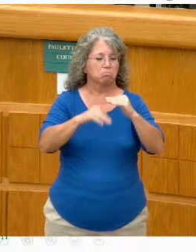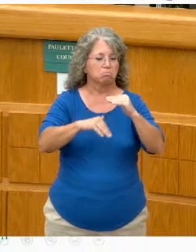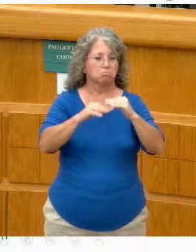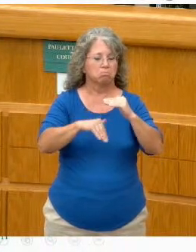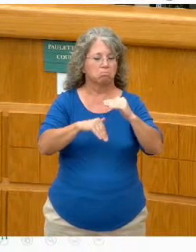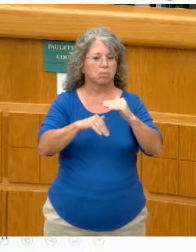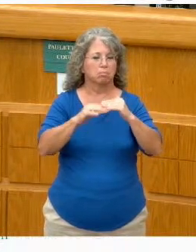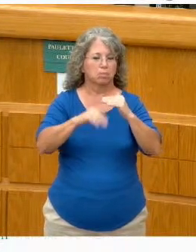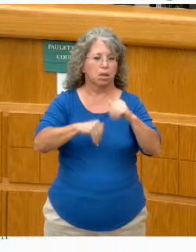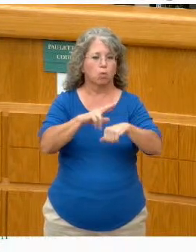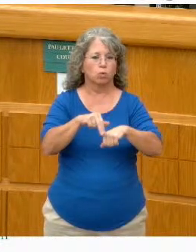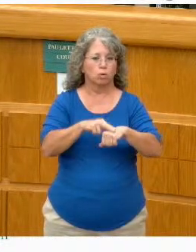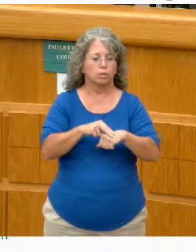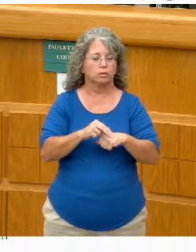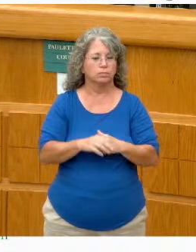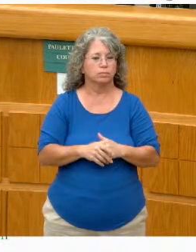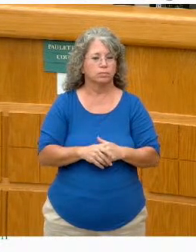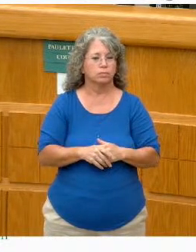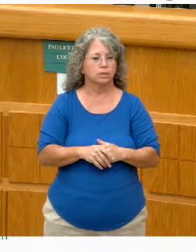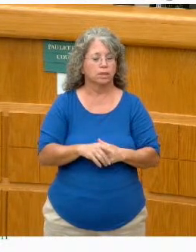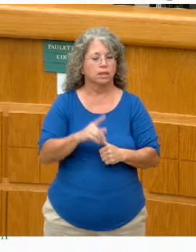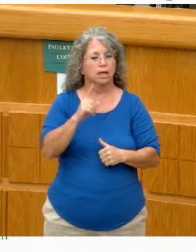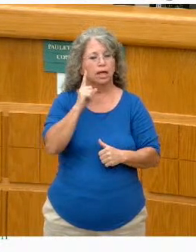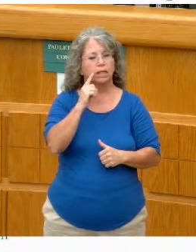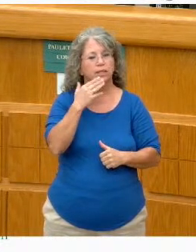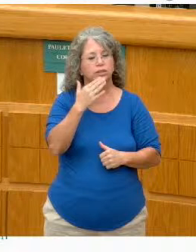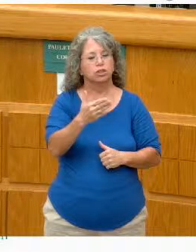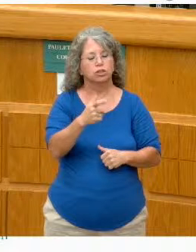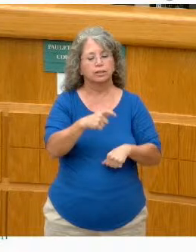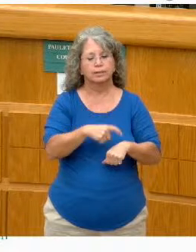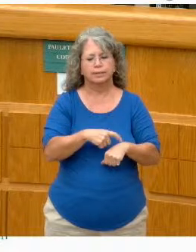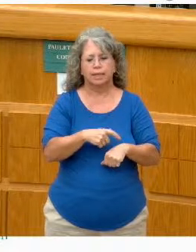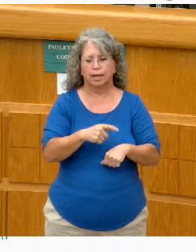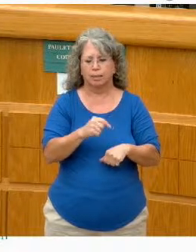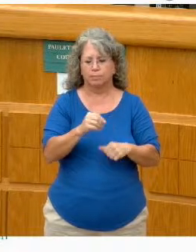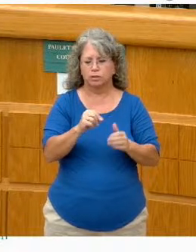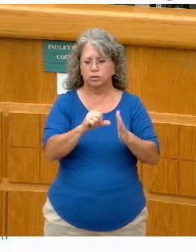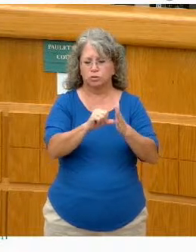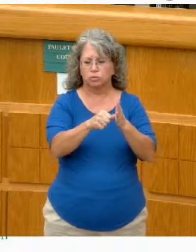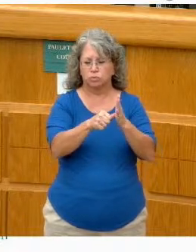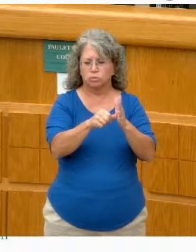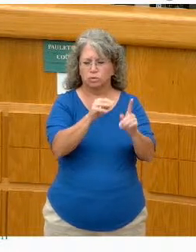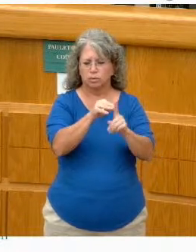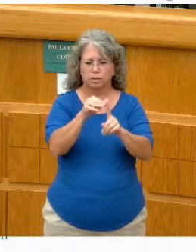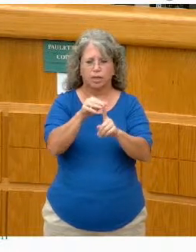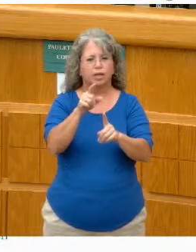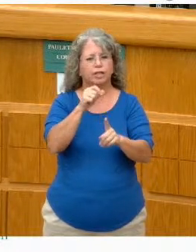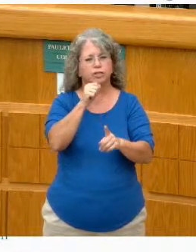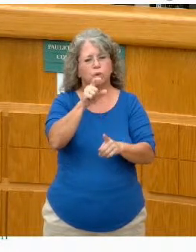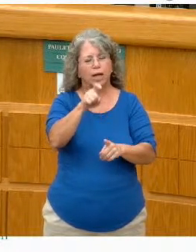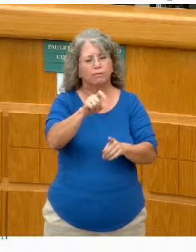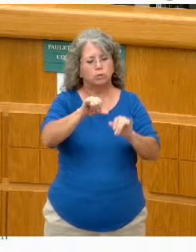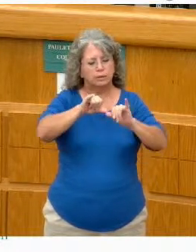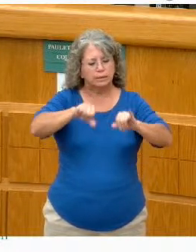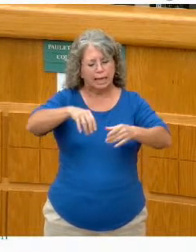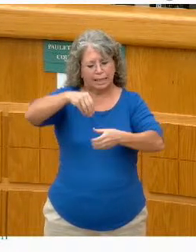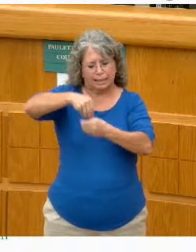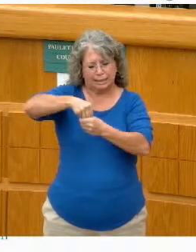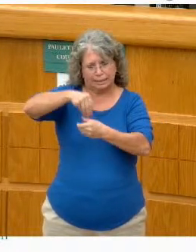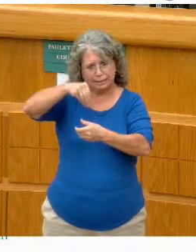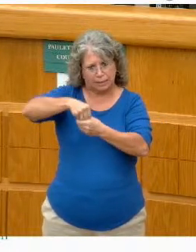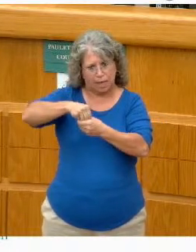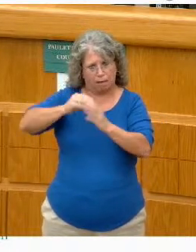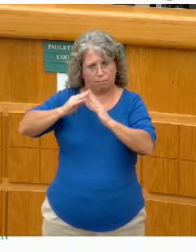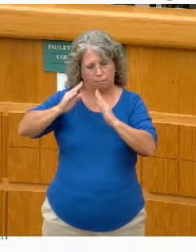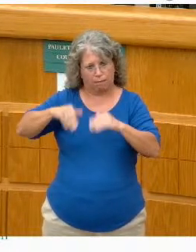think this is a good time to point out that you don't have to stay inside because of the pandemic.